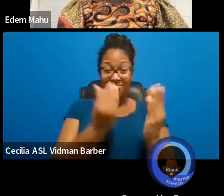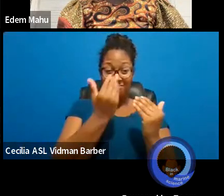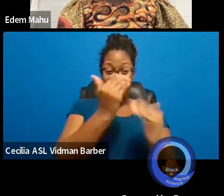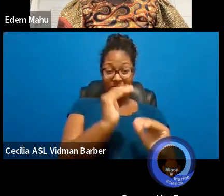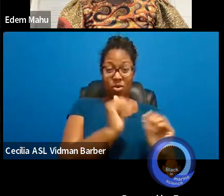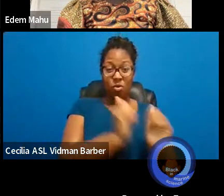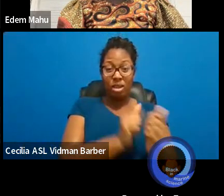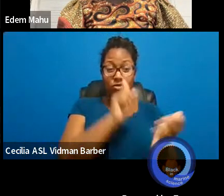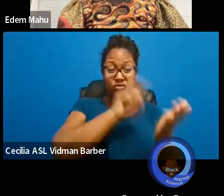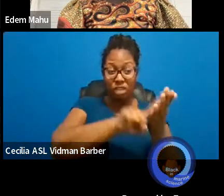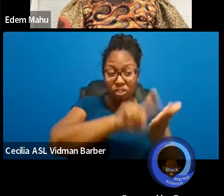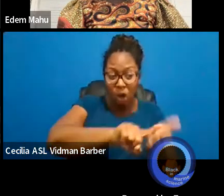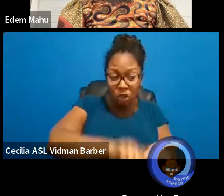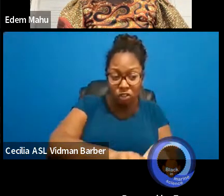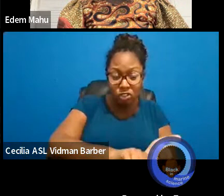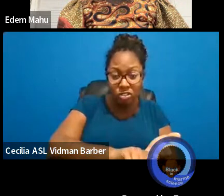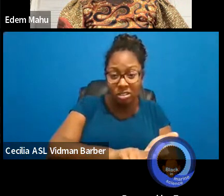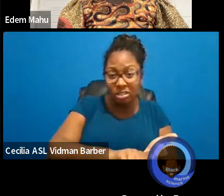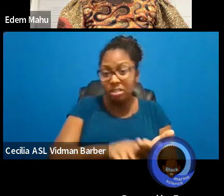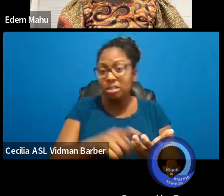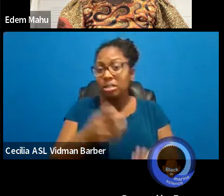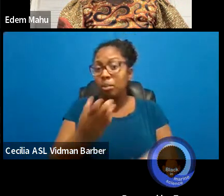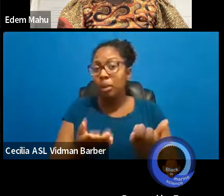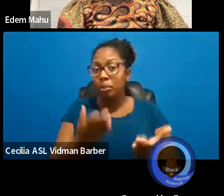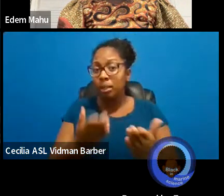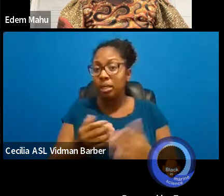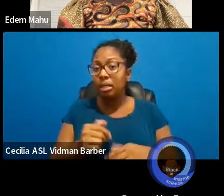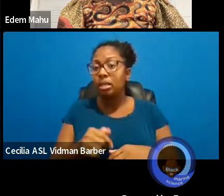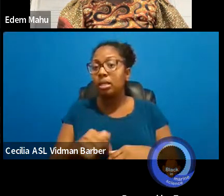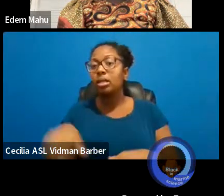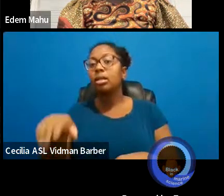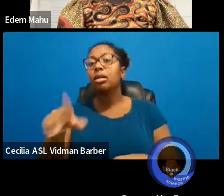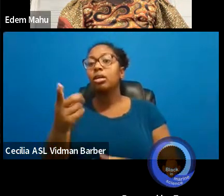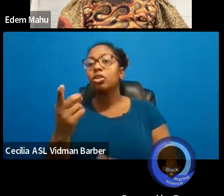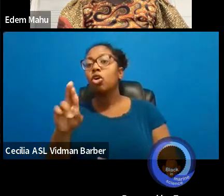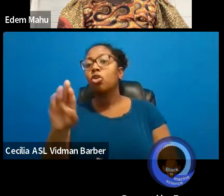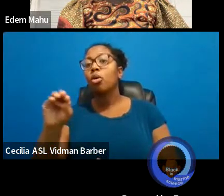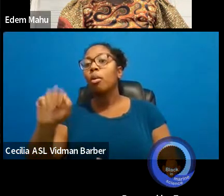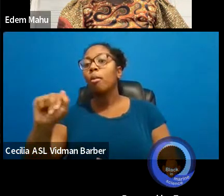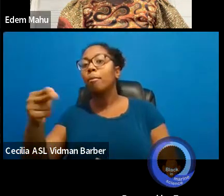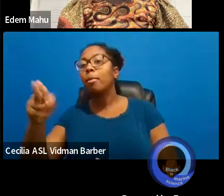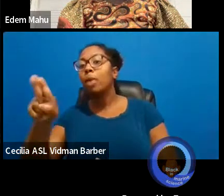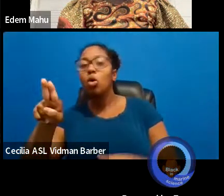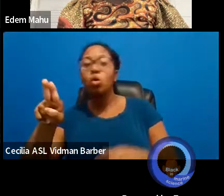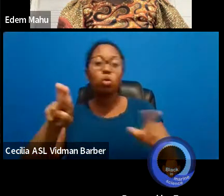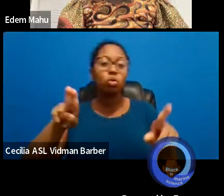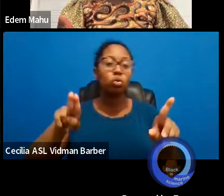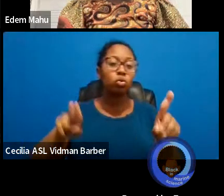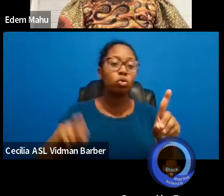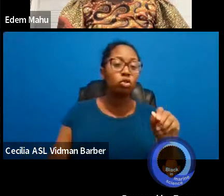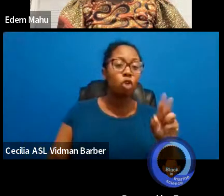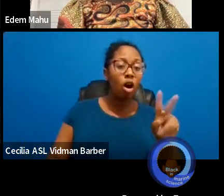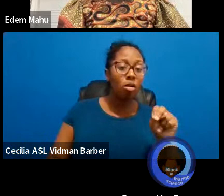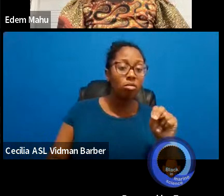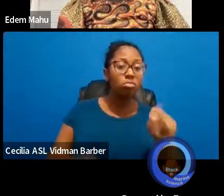let Dr. Mahu or Ms. Dawn take this this question.